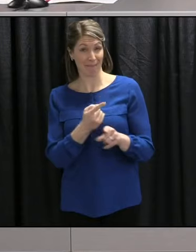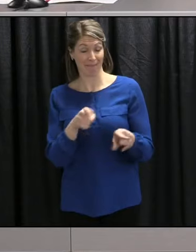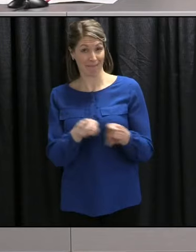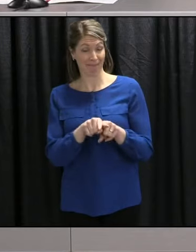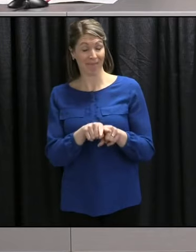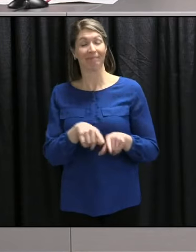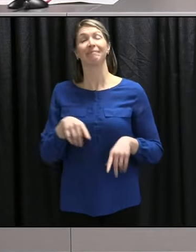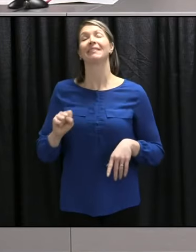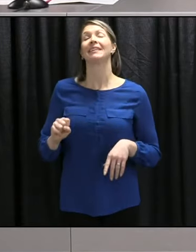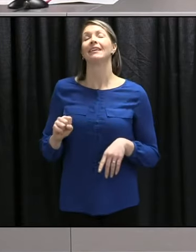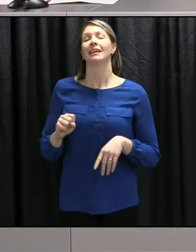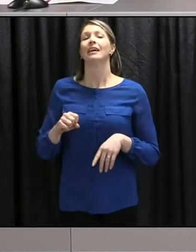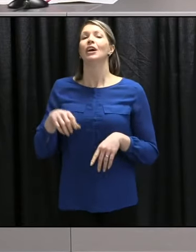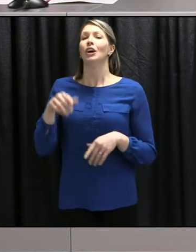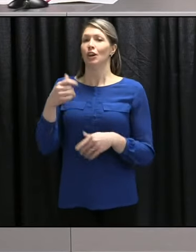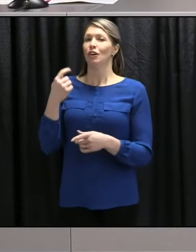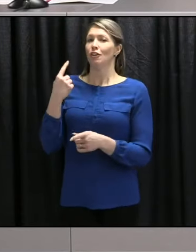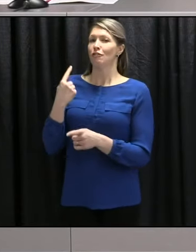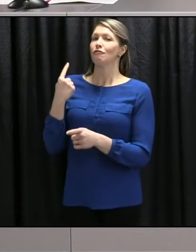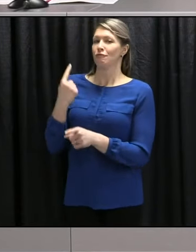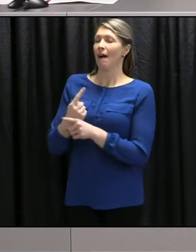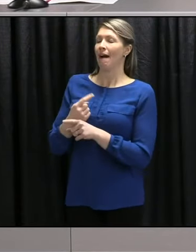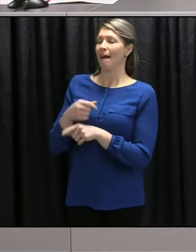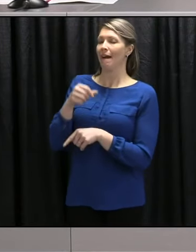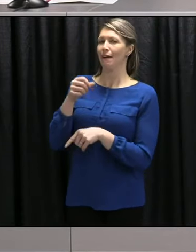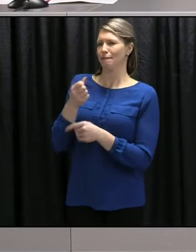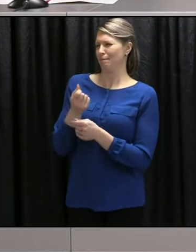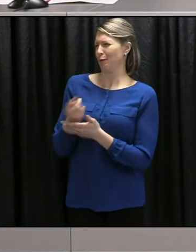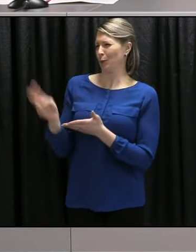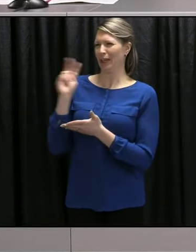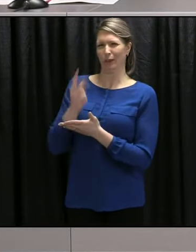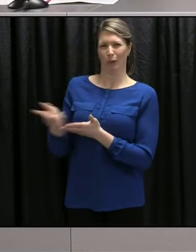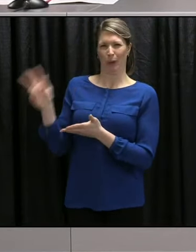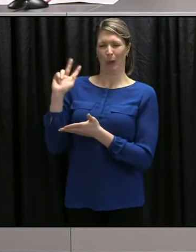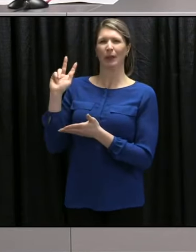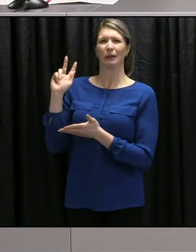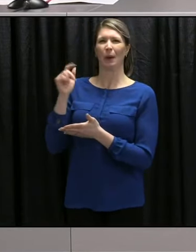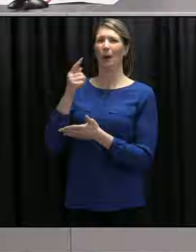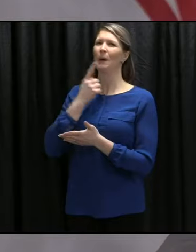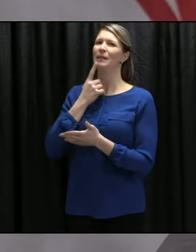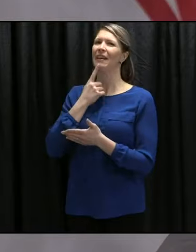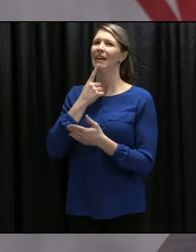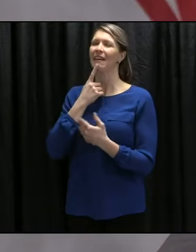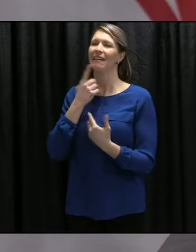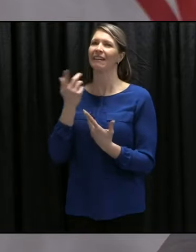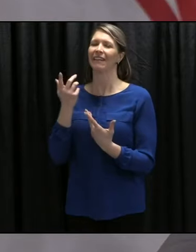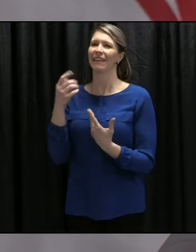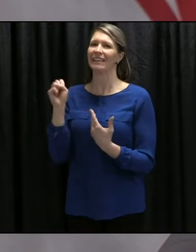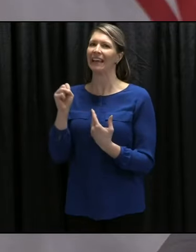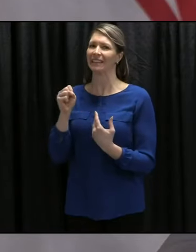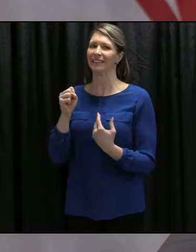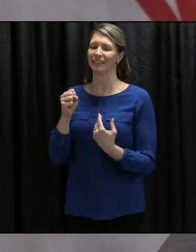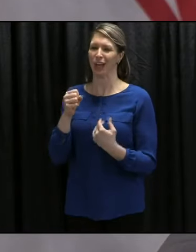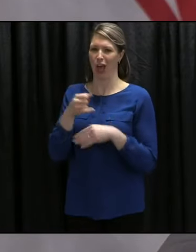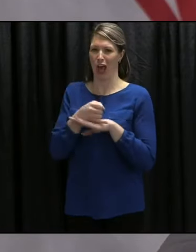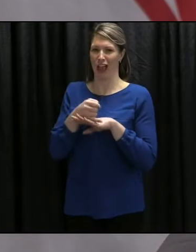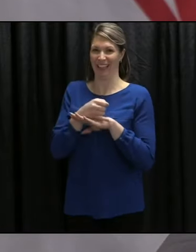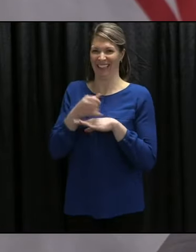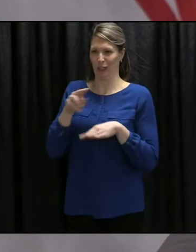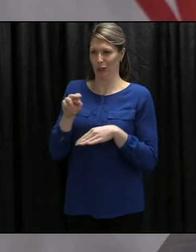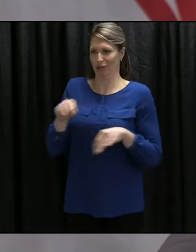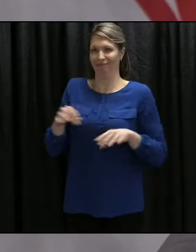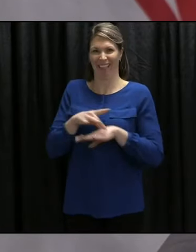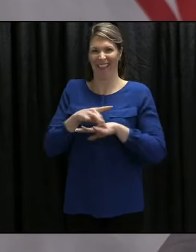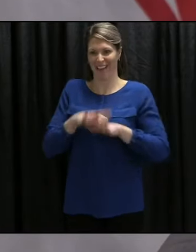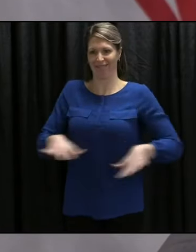also said that being an island in the North Atlantic was a bit of a disadvantage for us. If you look at